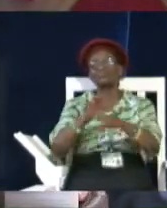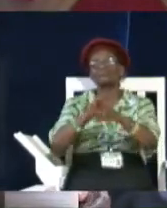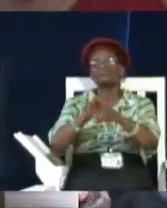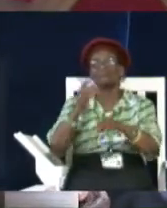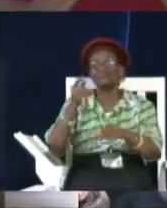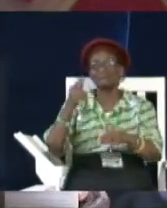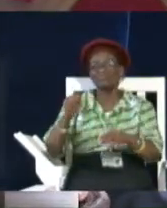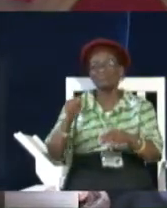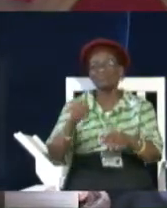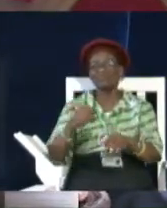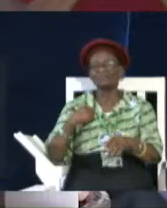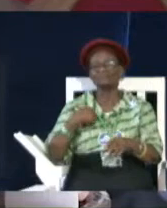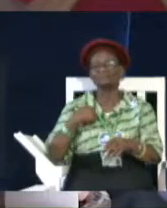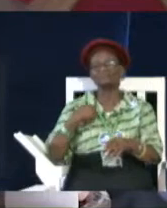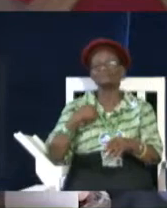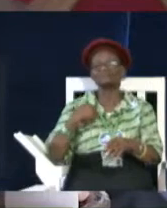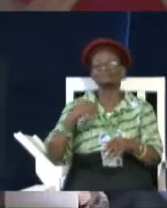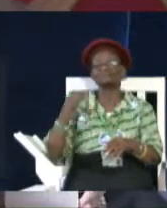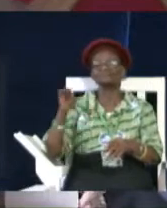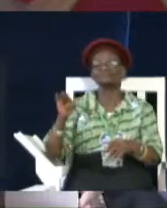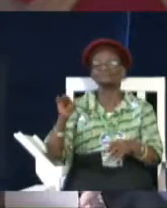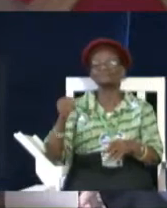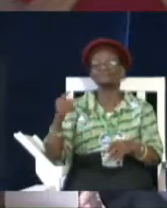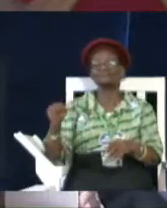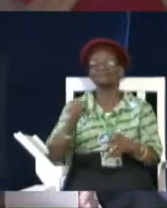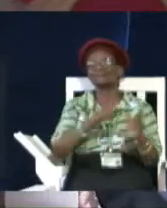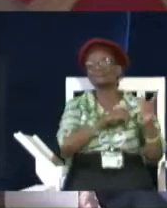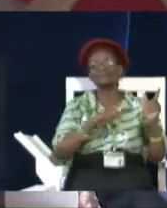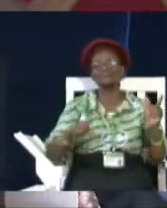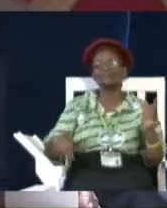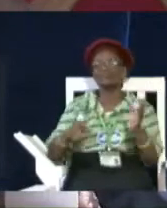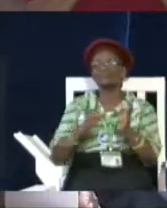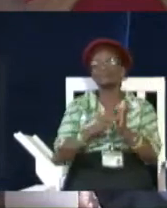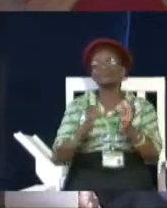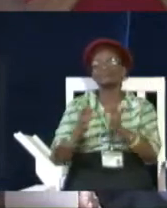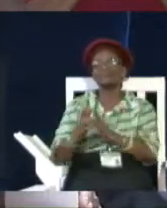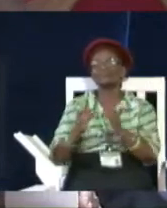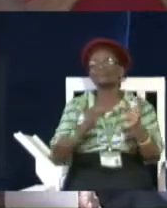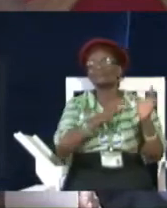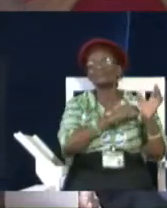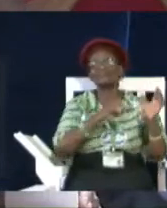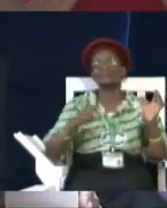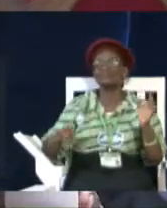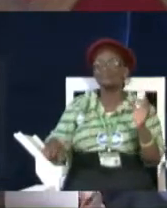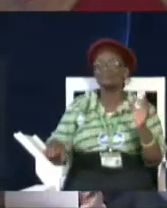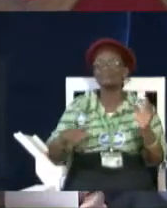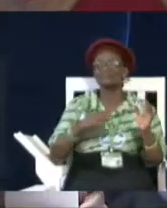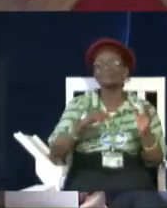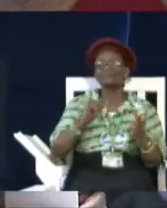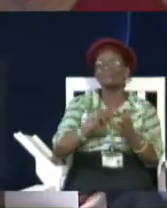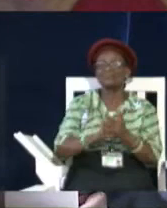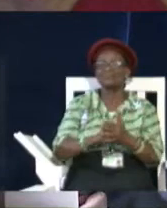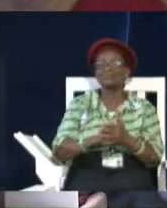hem of his garment was dripping with oil.